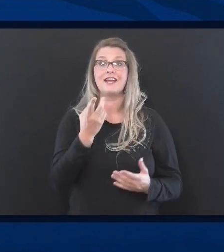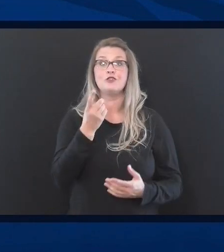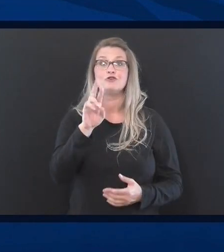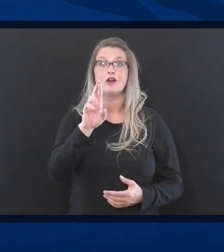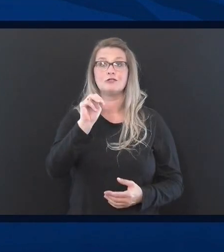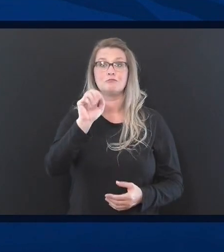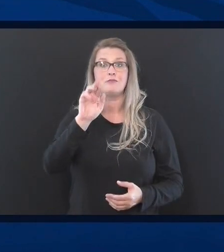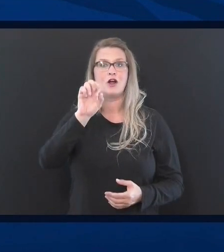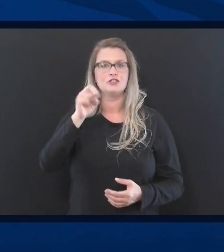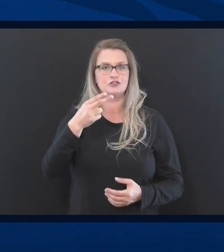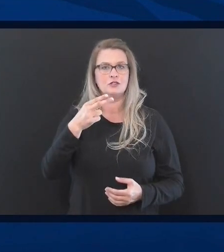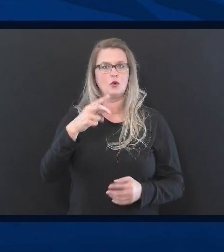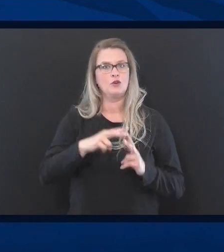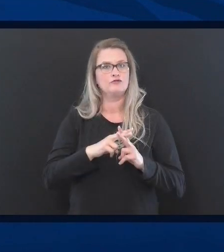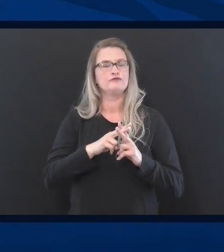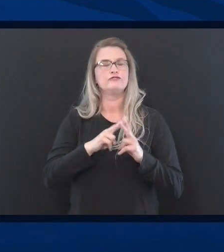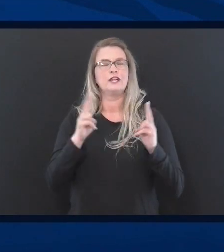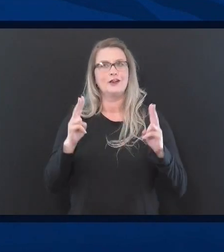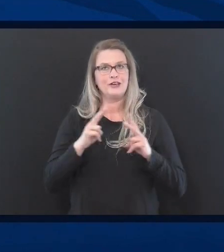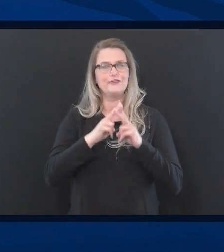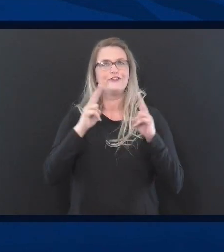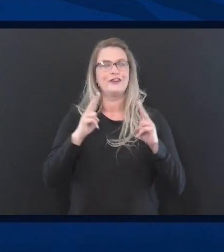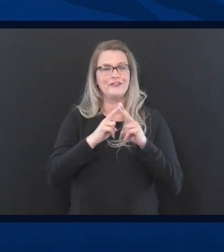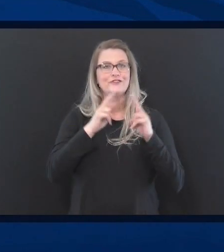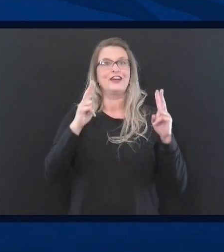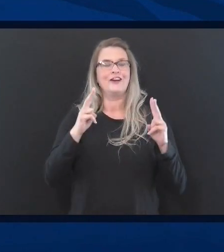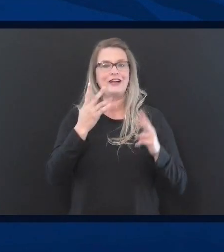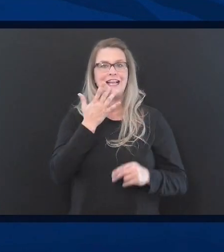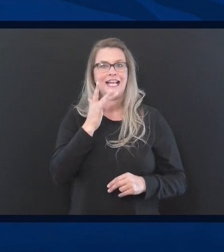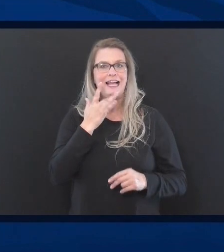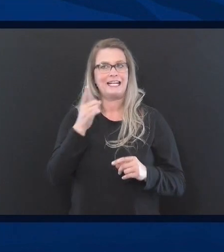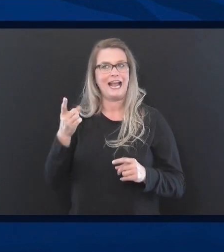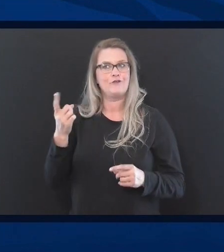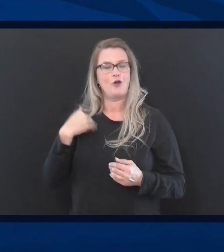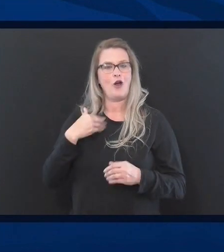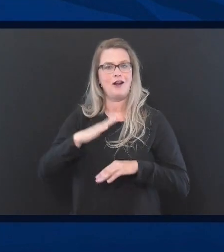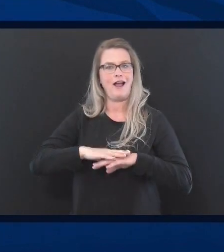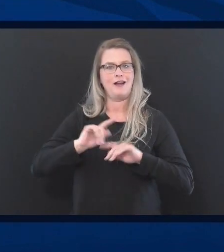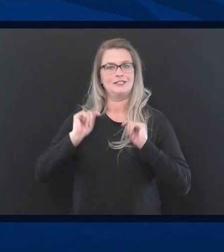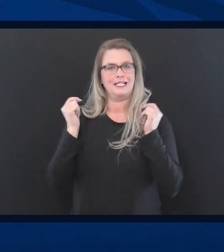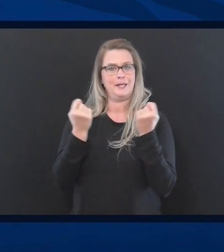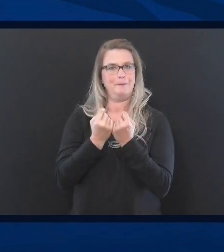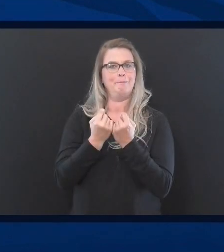And we are very, very, very lucky to have you on this team. I'll promise you that, sir.